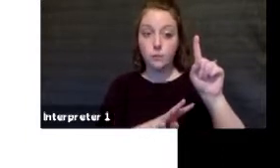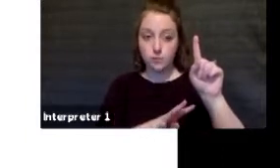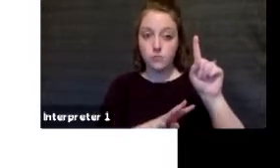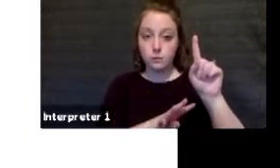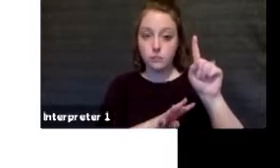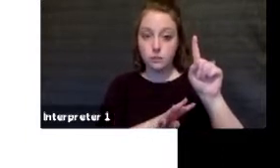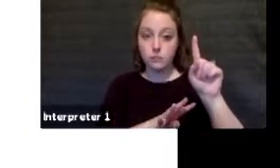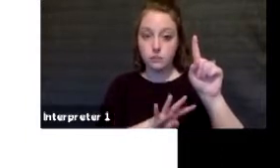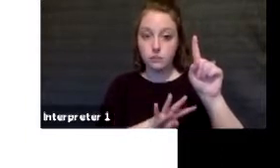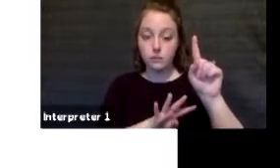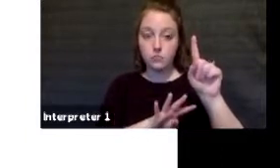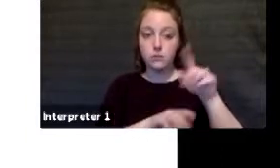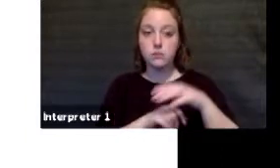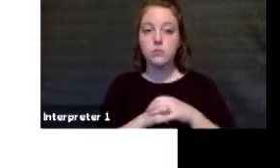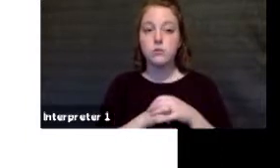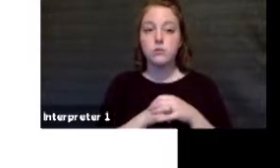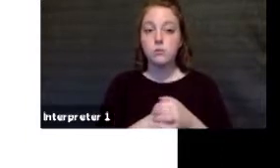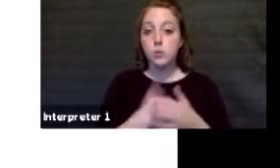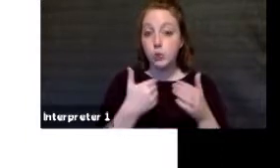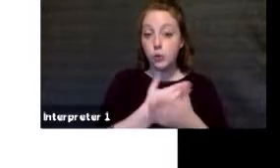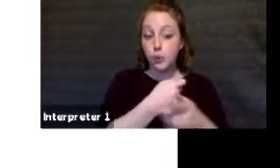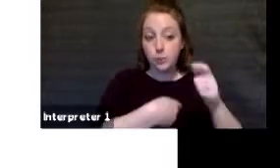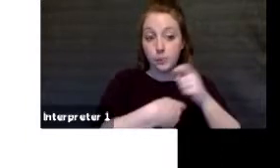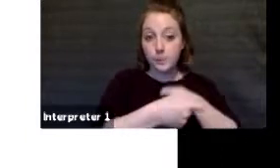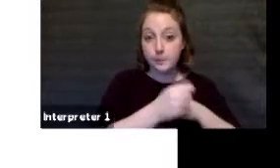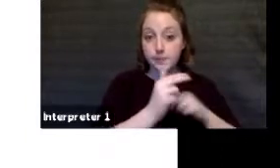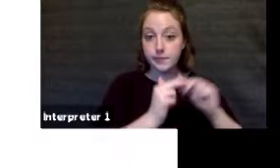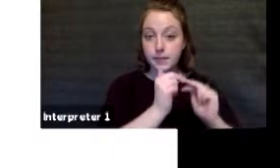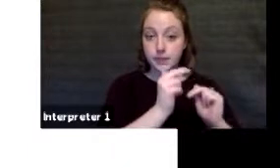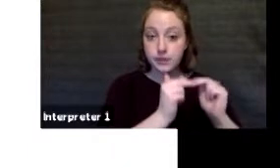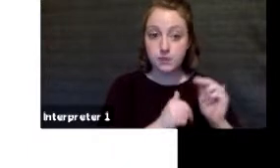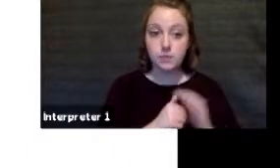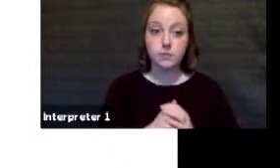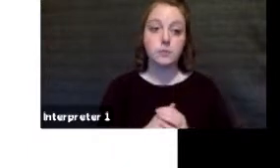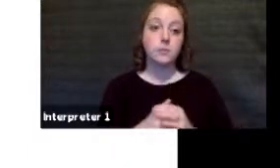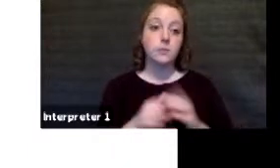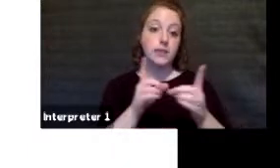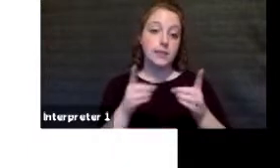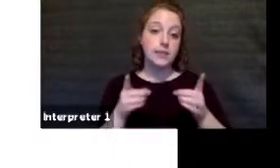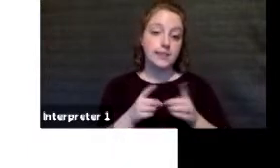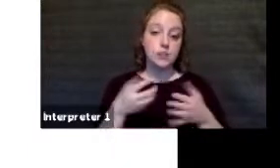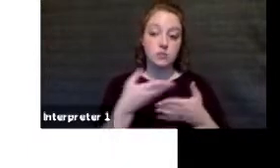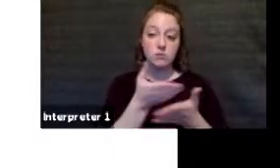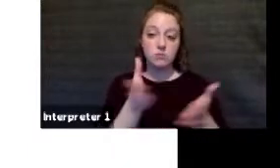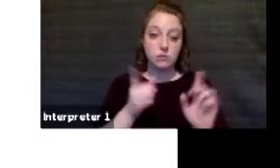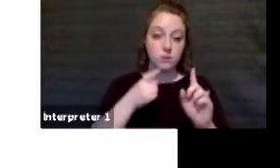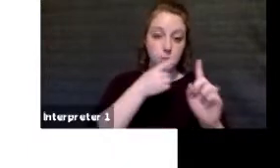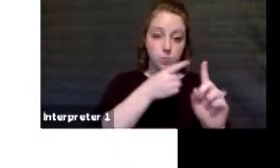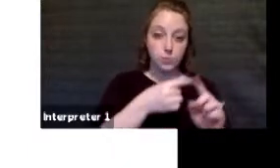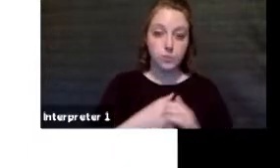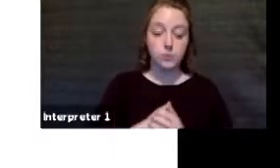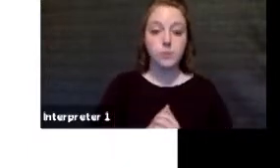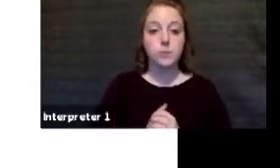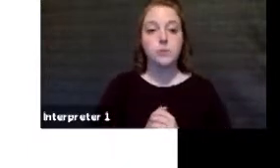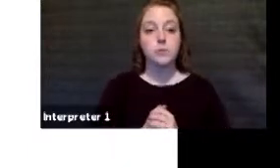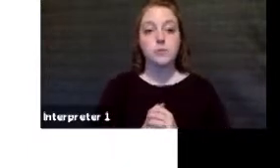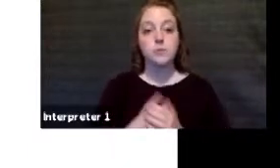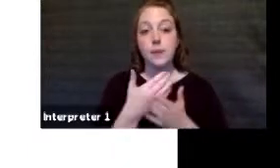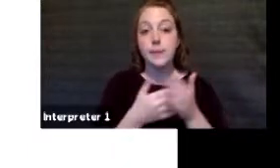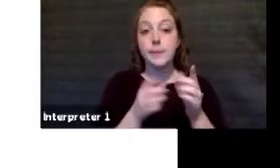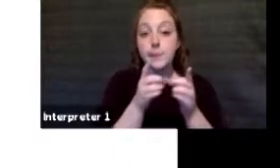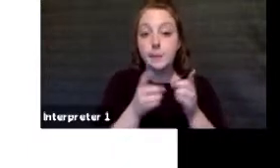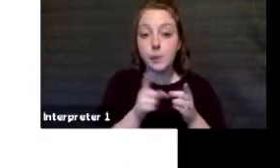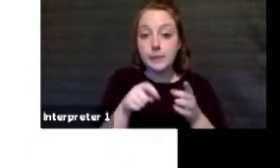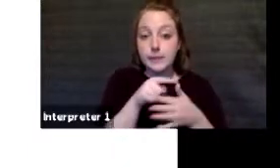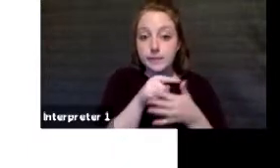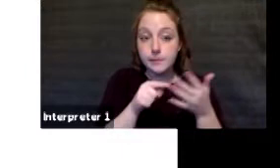at new or replacement facilities, talking about district-wide goals and getting into a little bit of departmental needs as we get